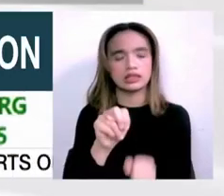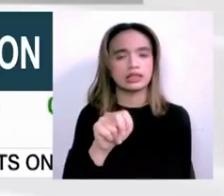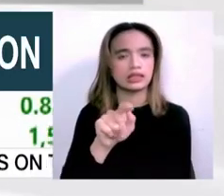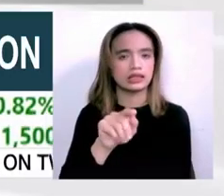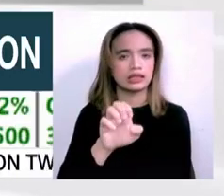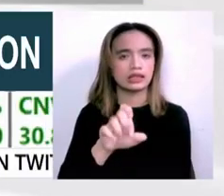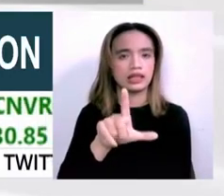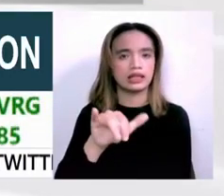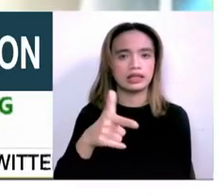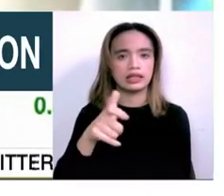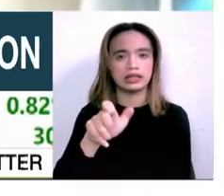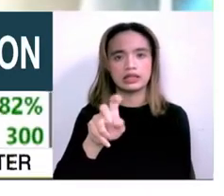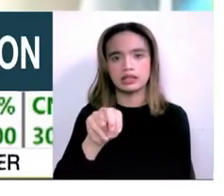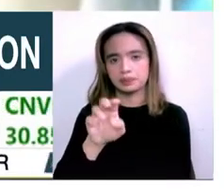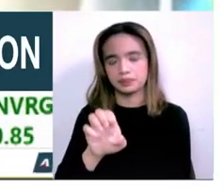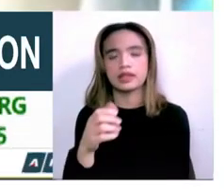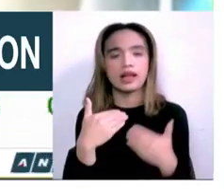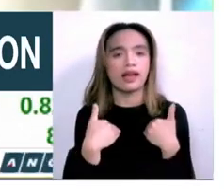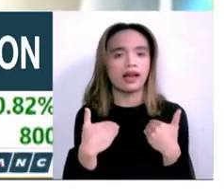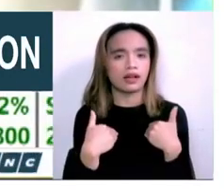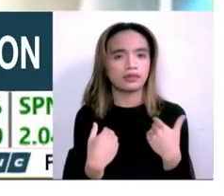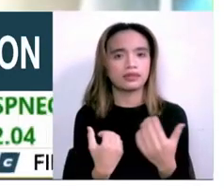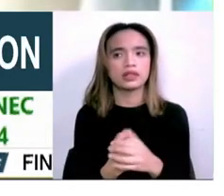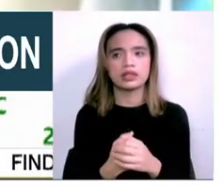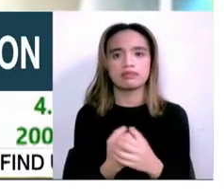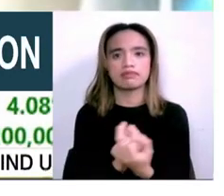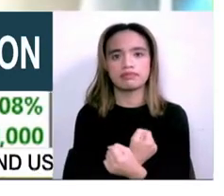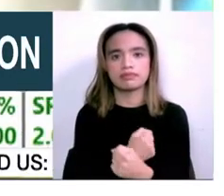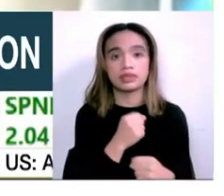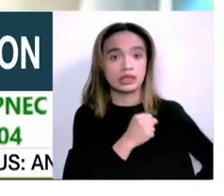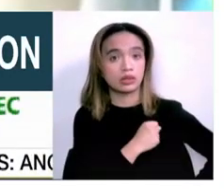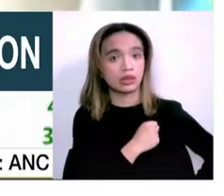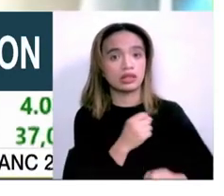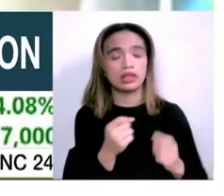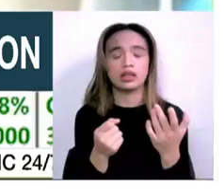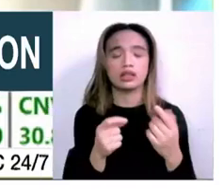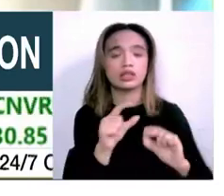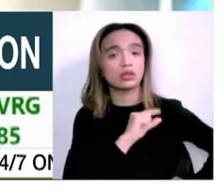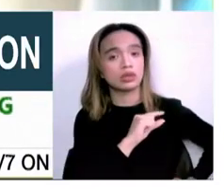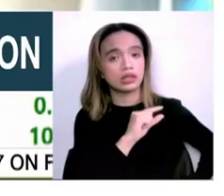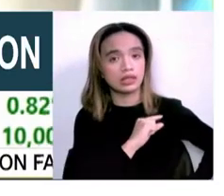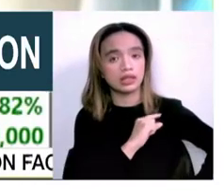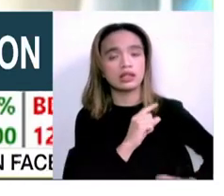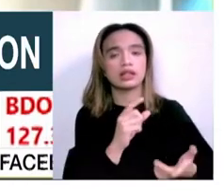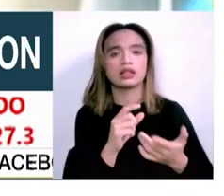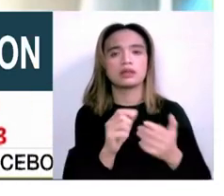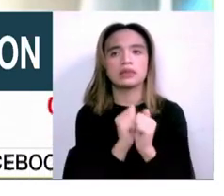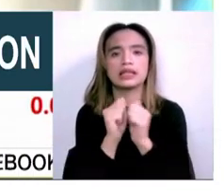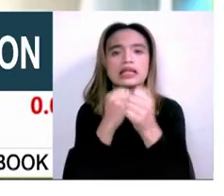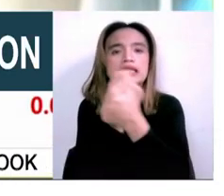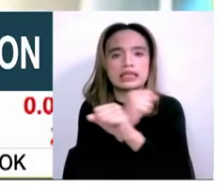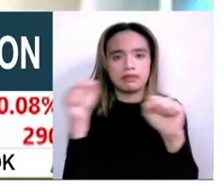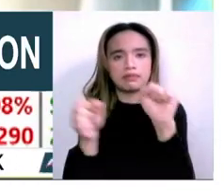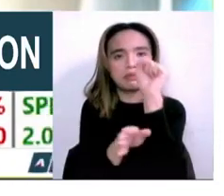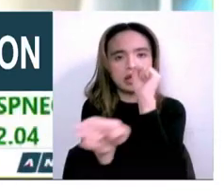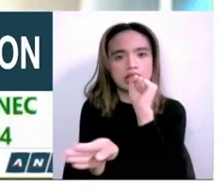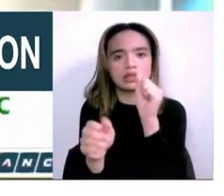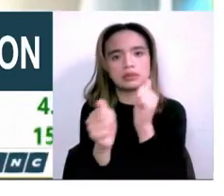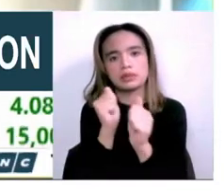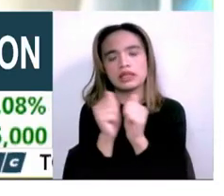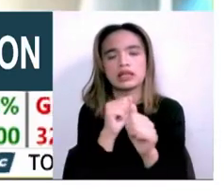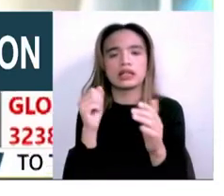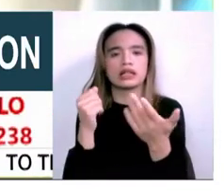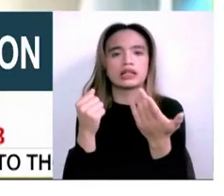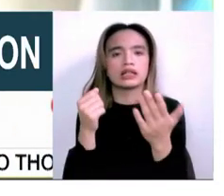ng MISG. Meron kaming security branch. Yun ang nagdi-deal sa mga security issues, mga crimes against national security.